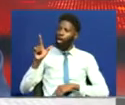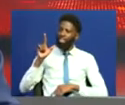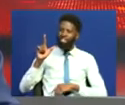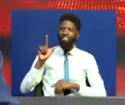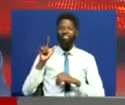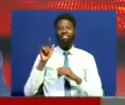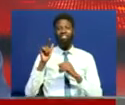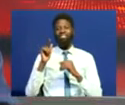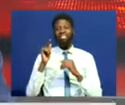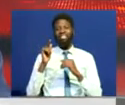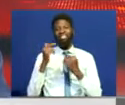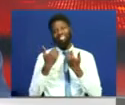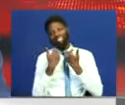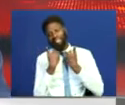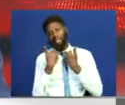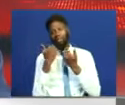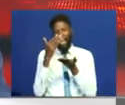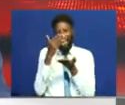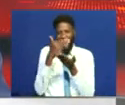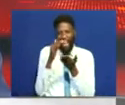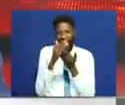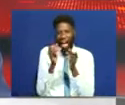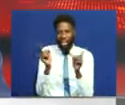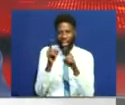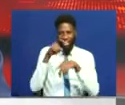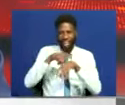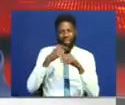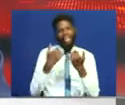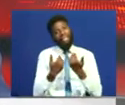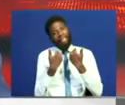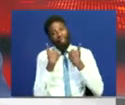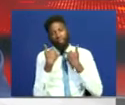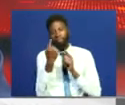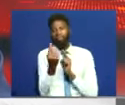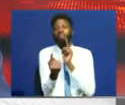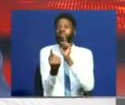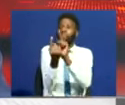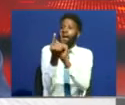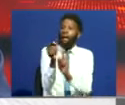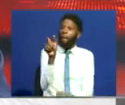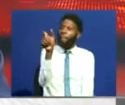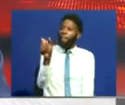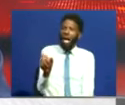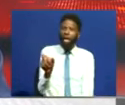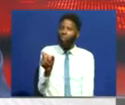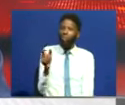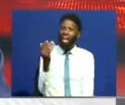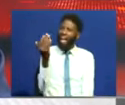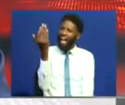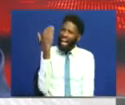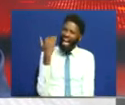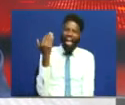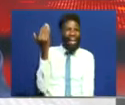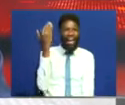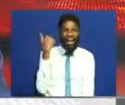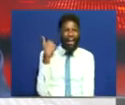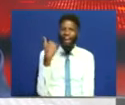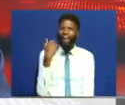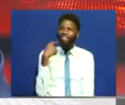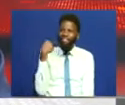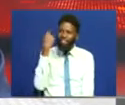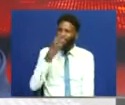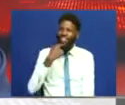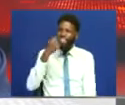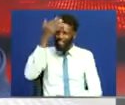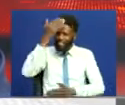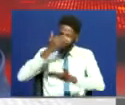meeting somebody you have not met before. I would urge our girls, if you are meeting that person, that nice person you met online, kindly meet